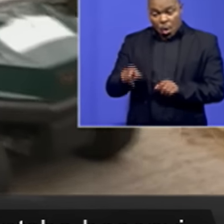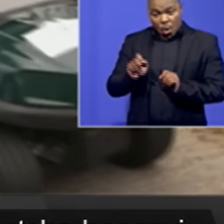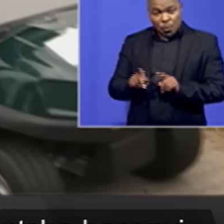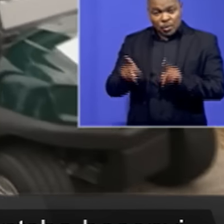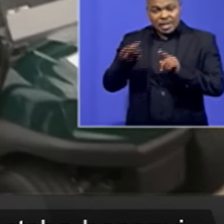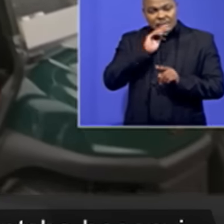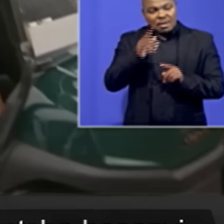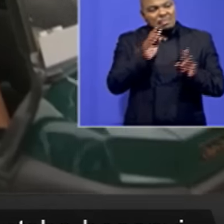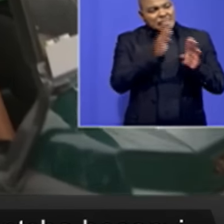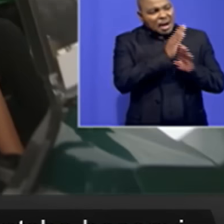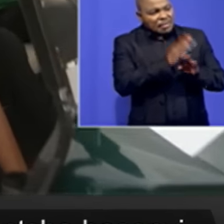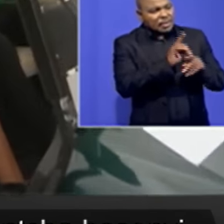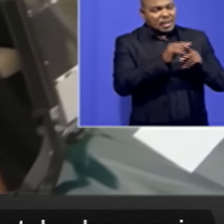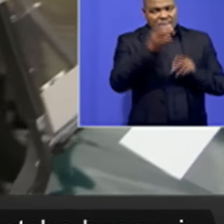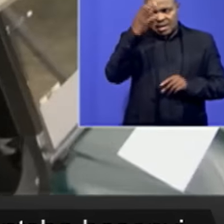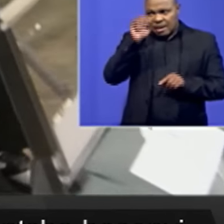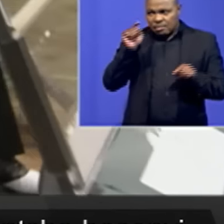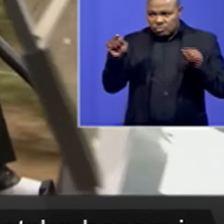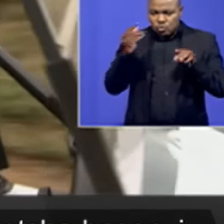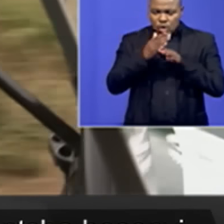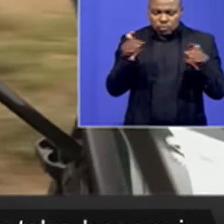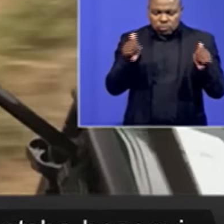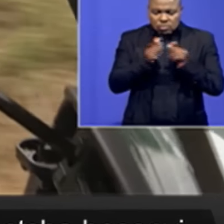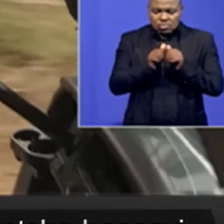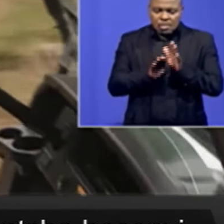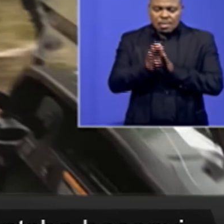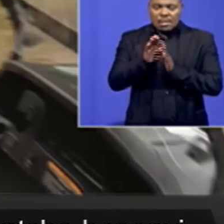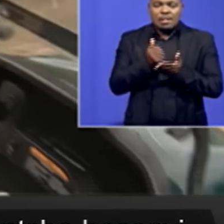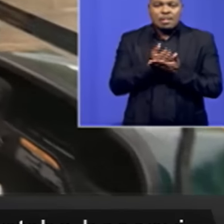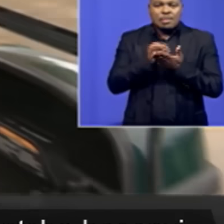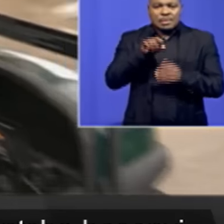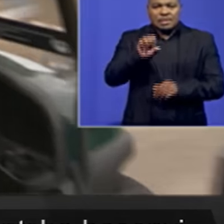ba ditheo tša private le tša mmušo go matlafatša ikonomi ka nageng.